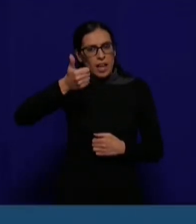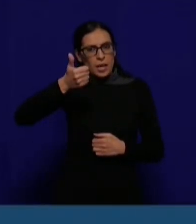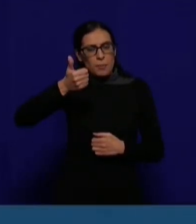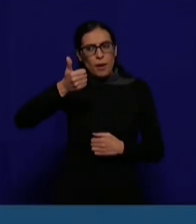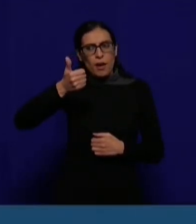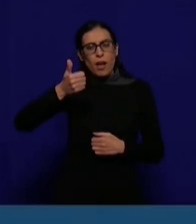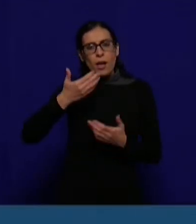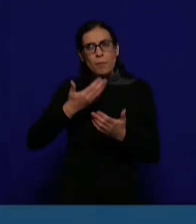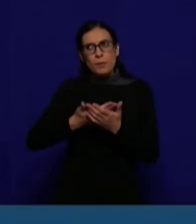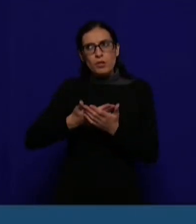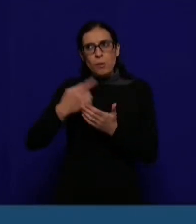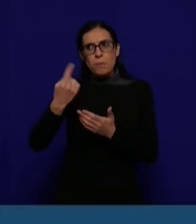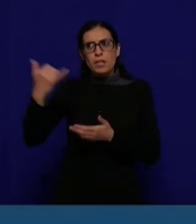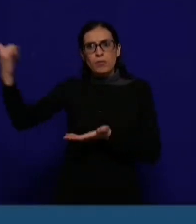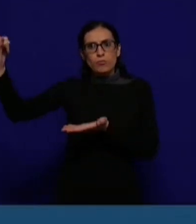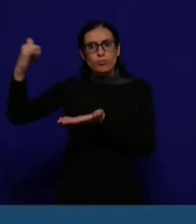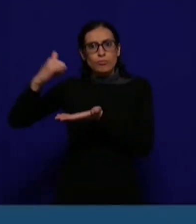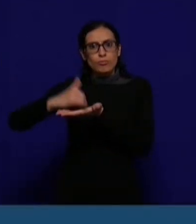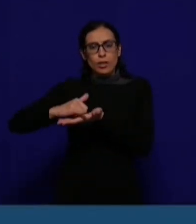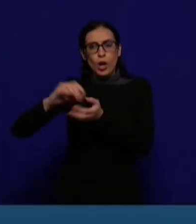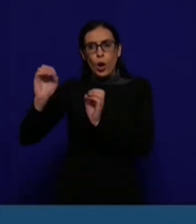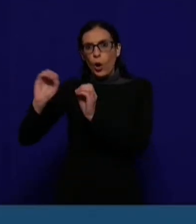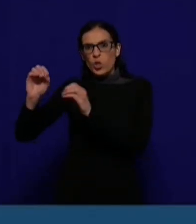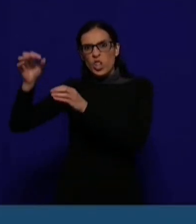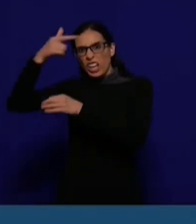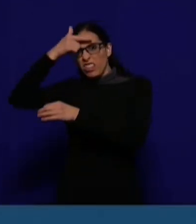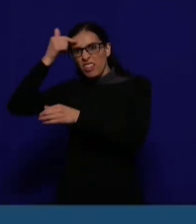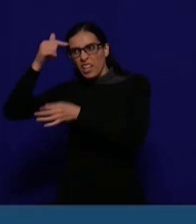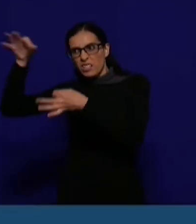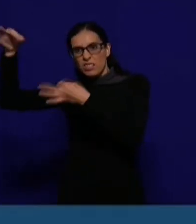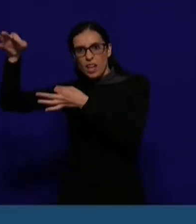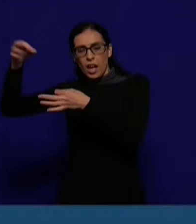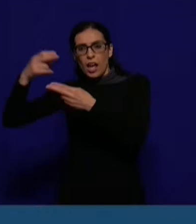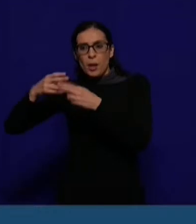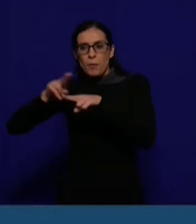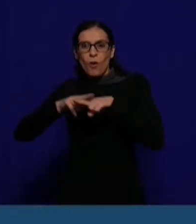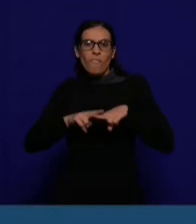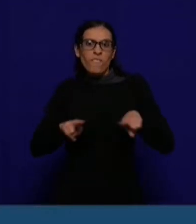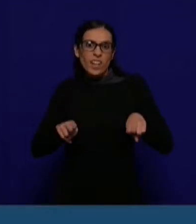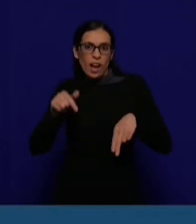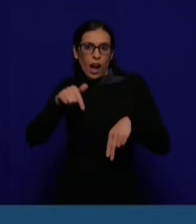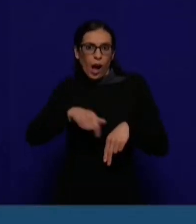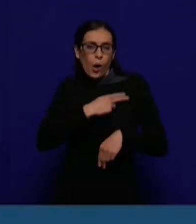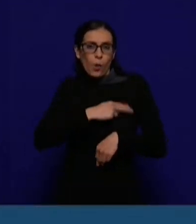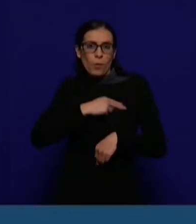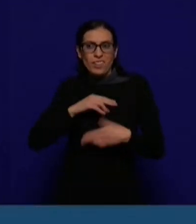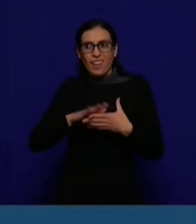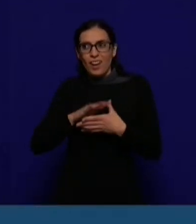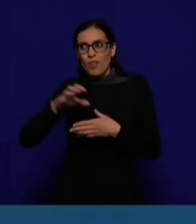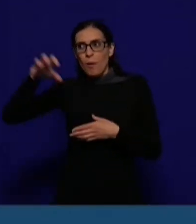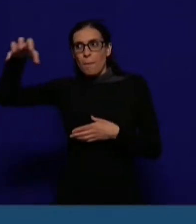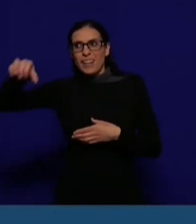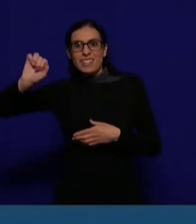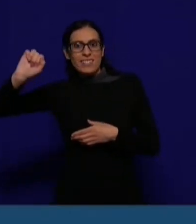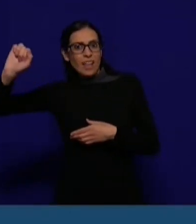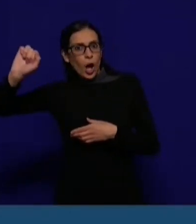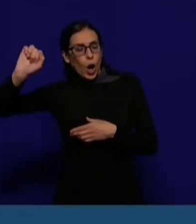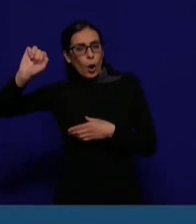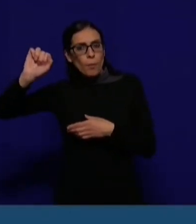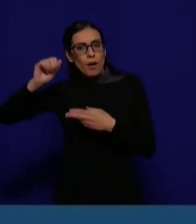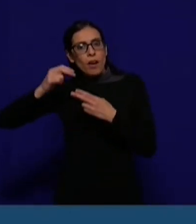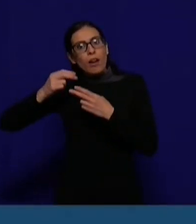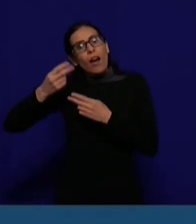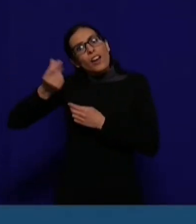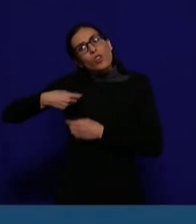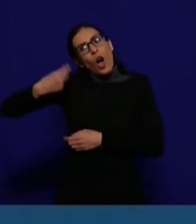bring a certificate with them and instead take the test for free here because back in their country, they need to pay for it. Aren't you worried that we would